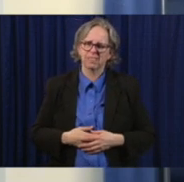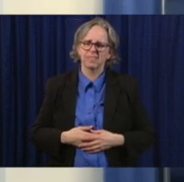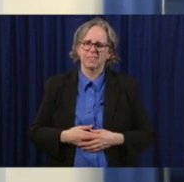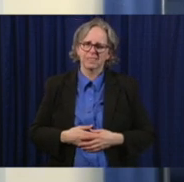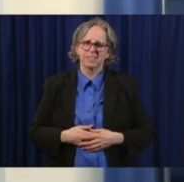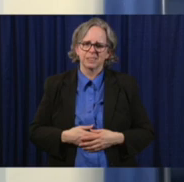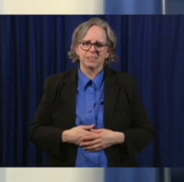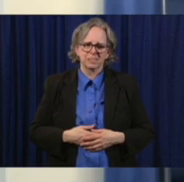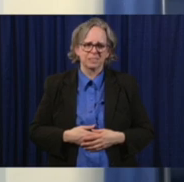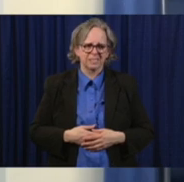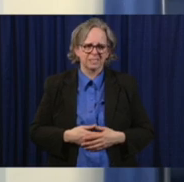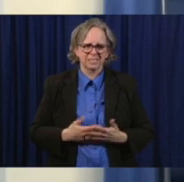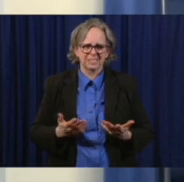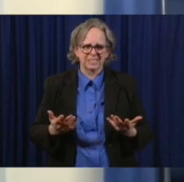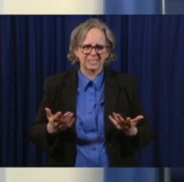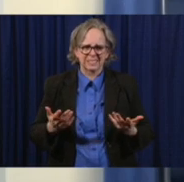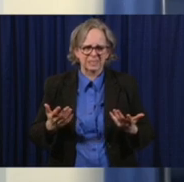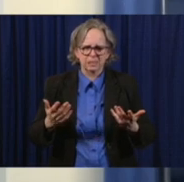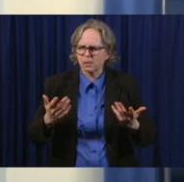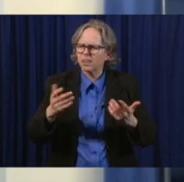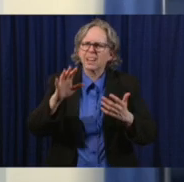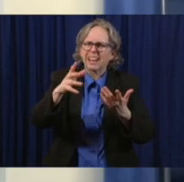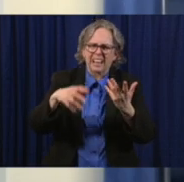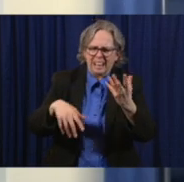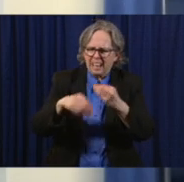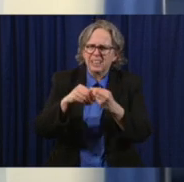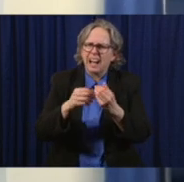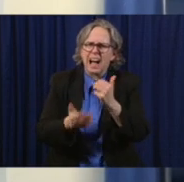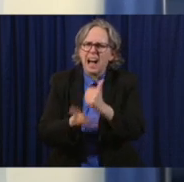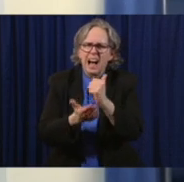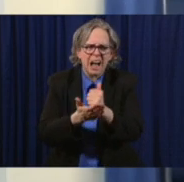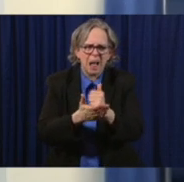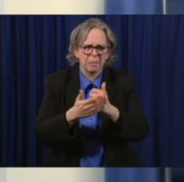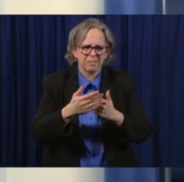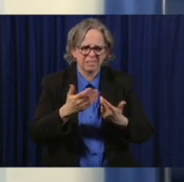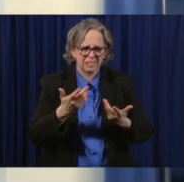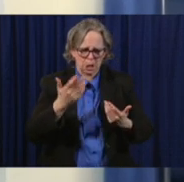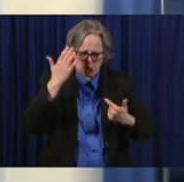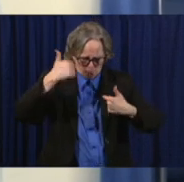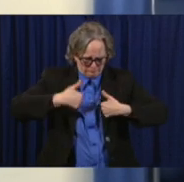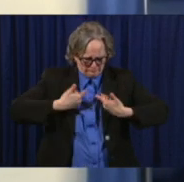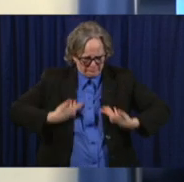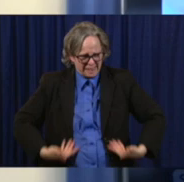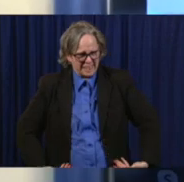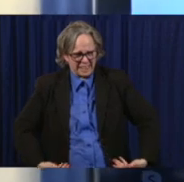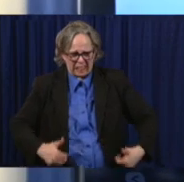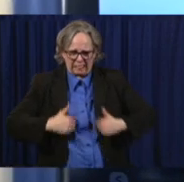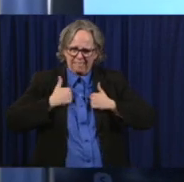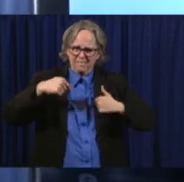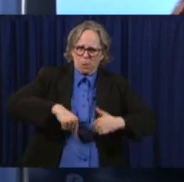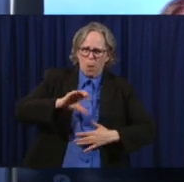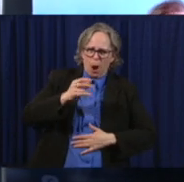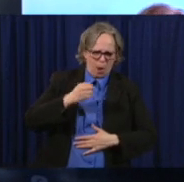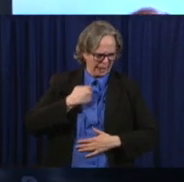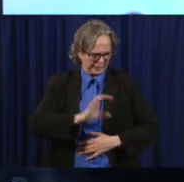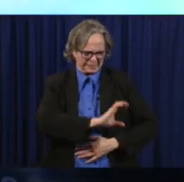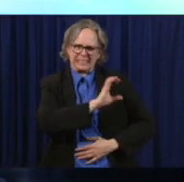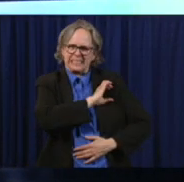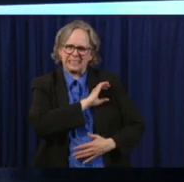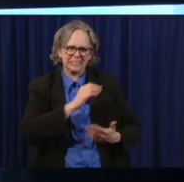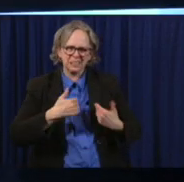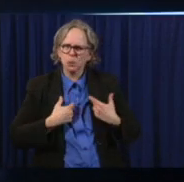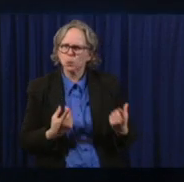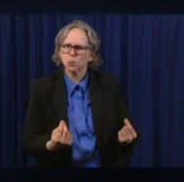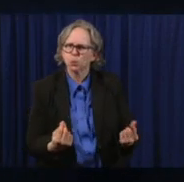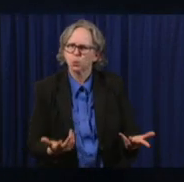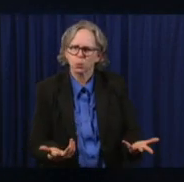as citizens? What more can we do during this period? And what kinds of things have you seen in your work out there